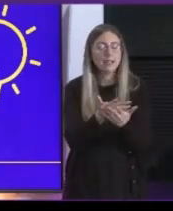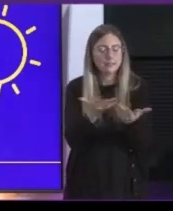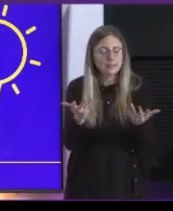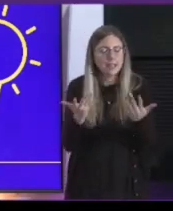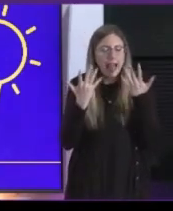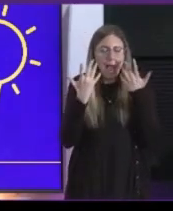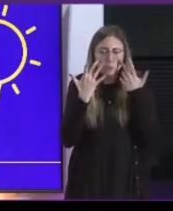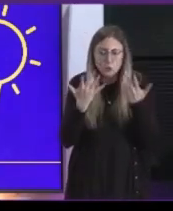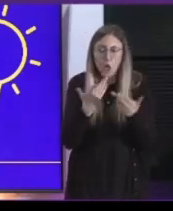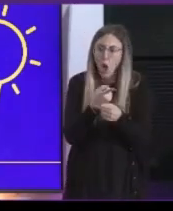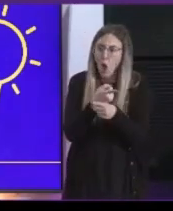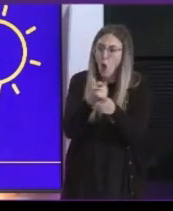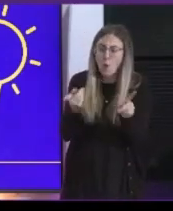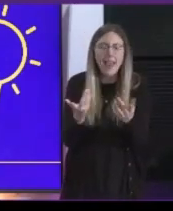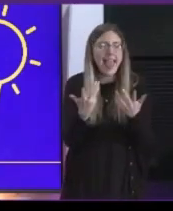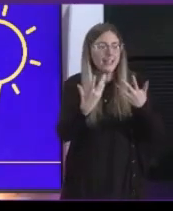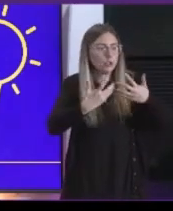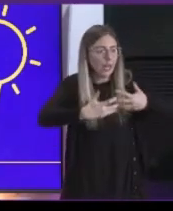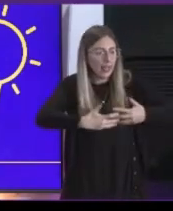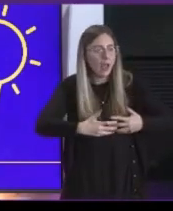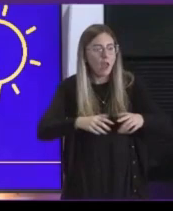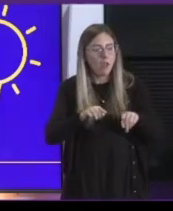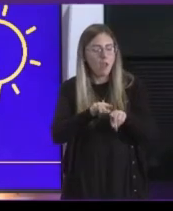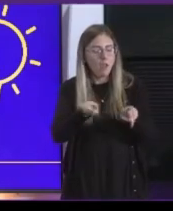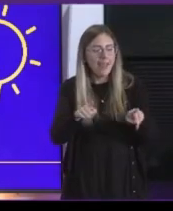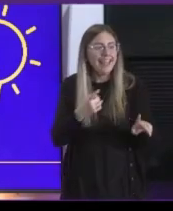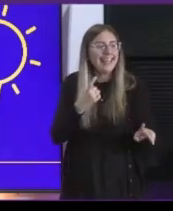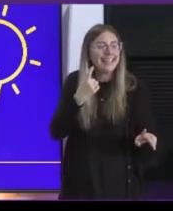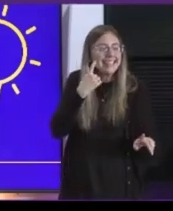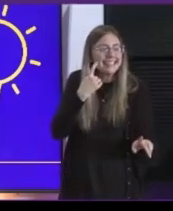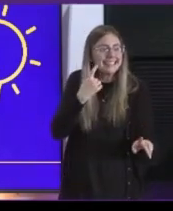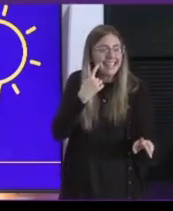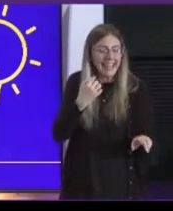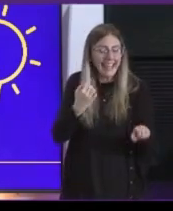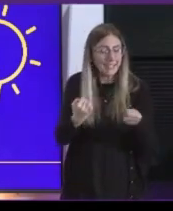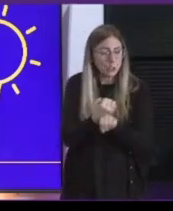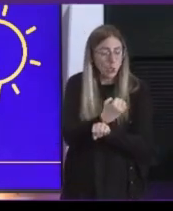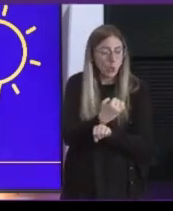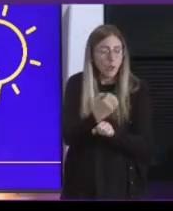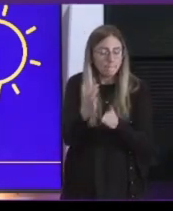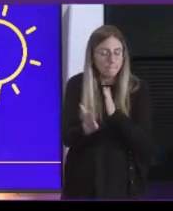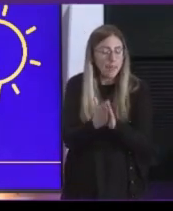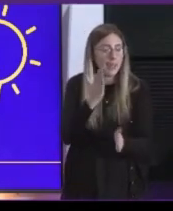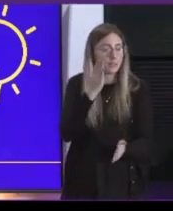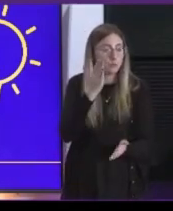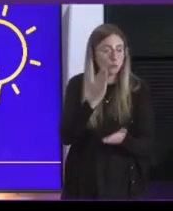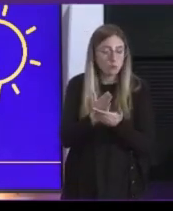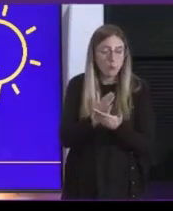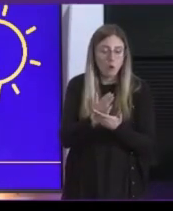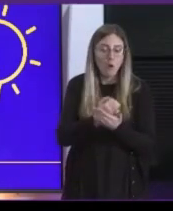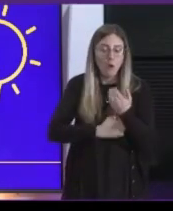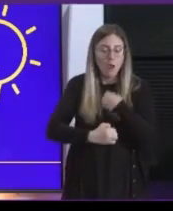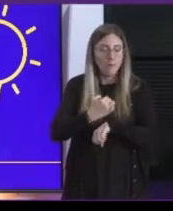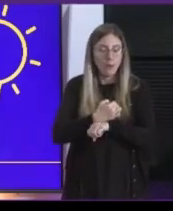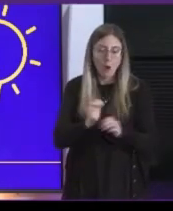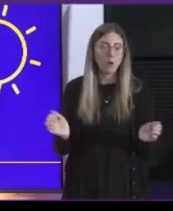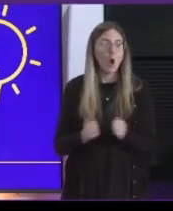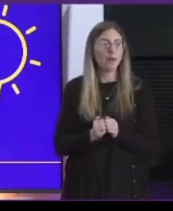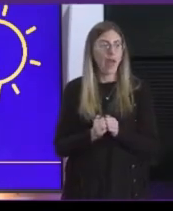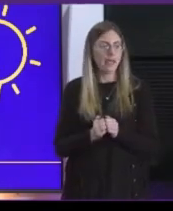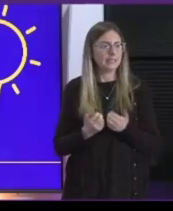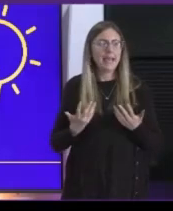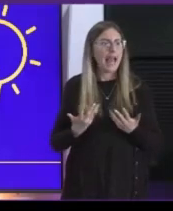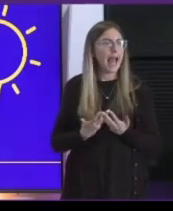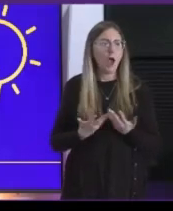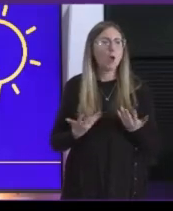show every engineer that works on a product that there are easy things that they can do in order to be compliant? It's really important